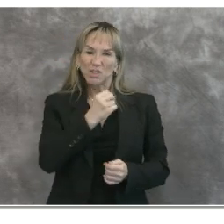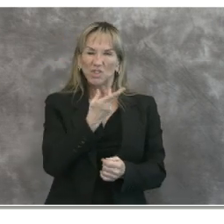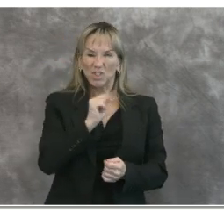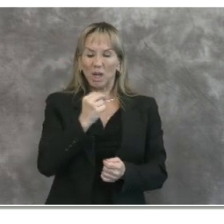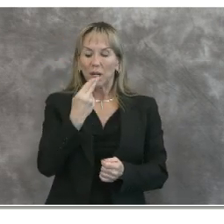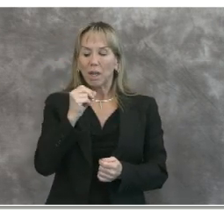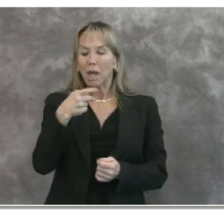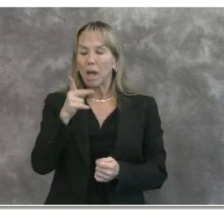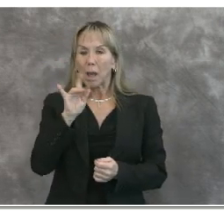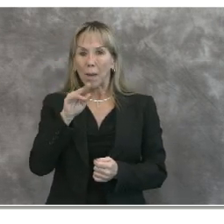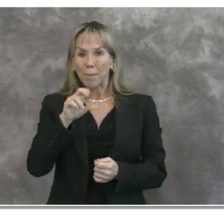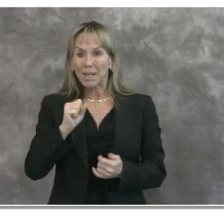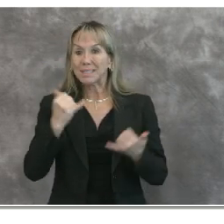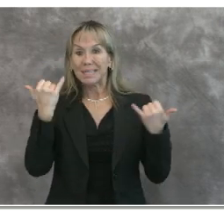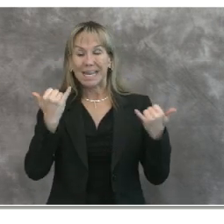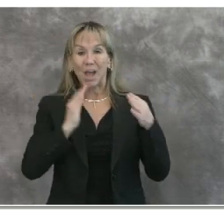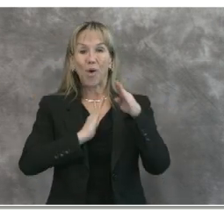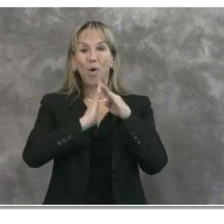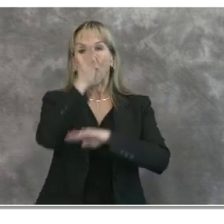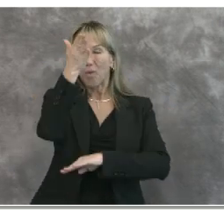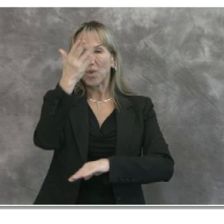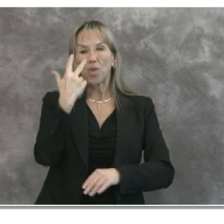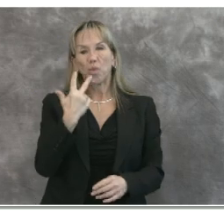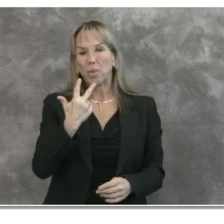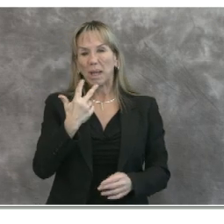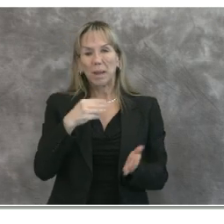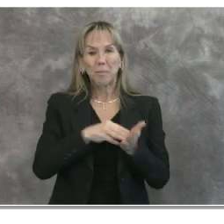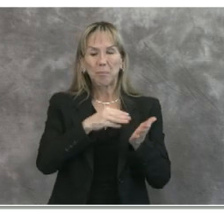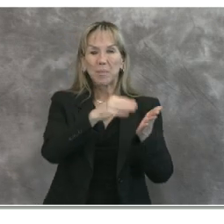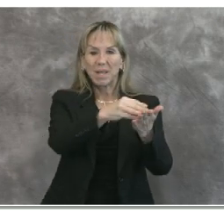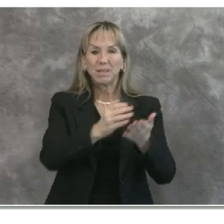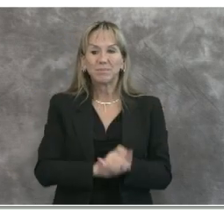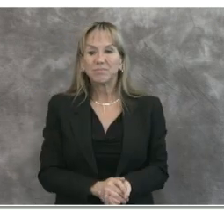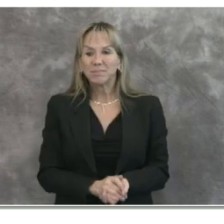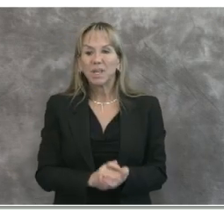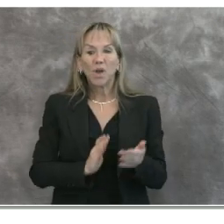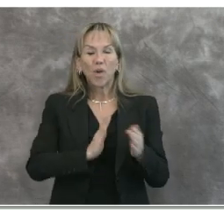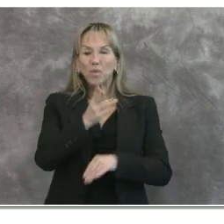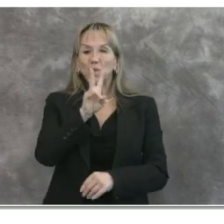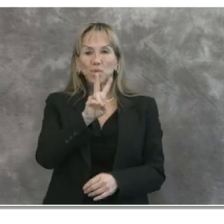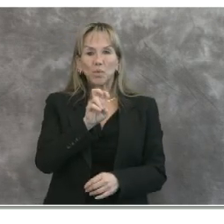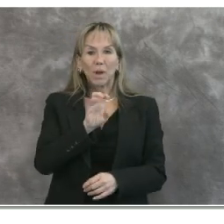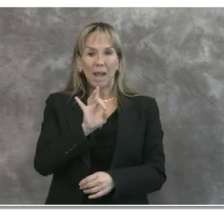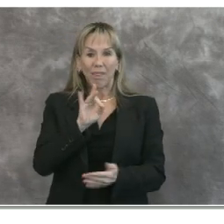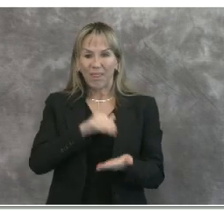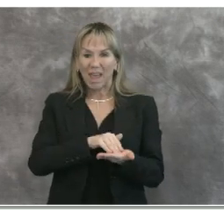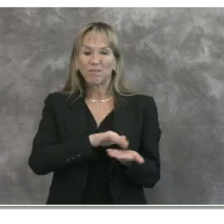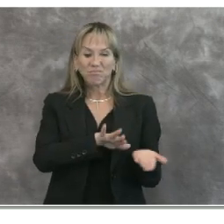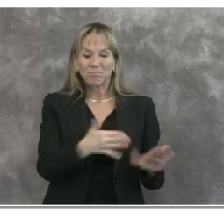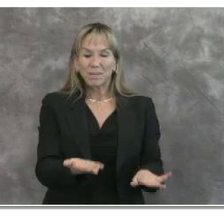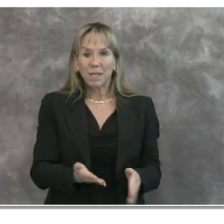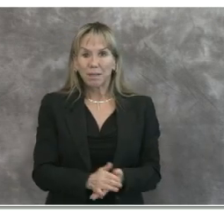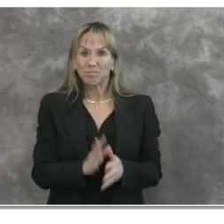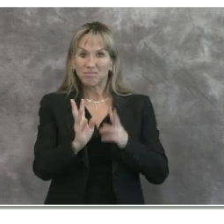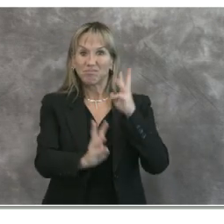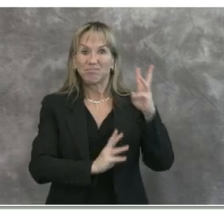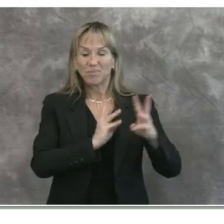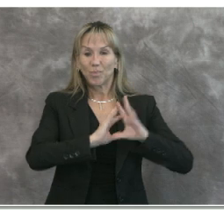at over 3 million positive cases, including 208,000 deaths.